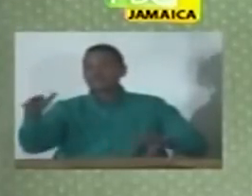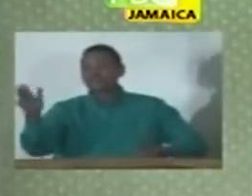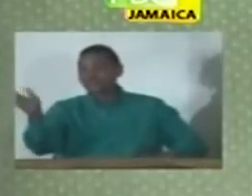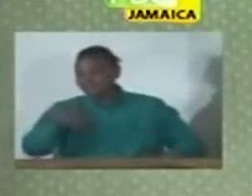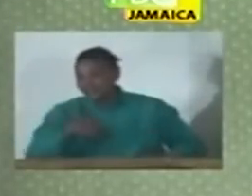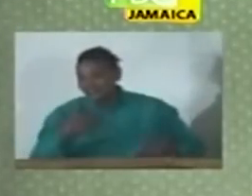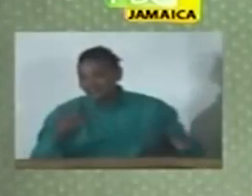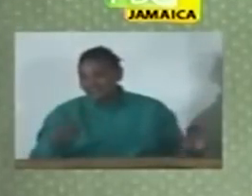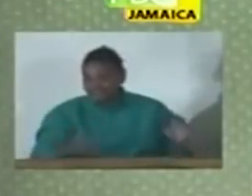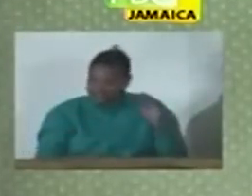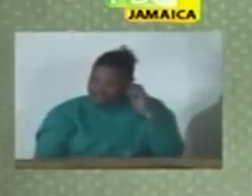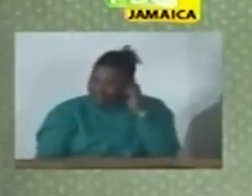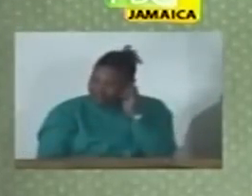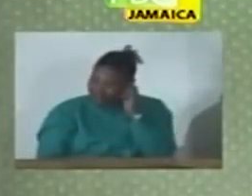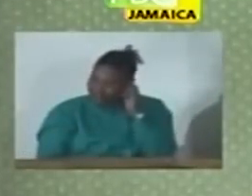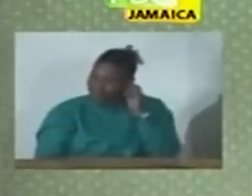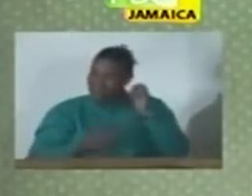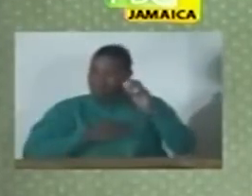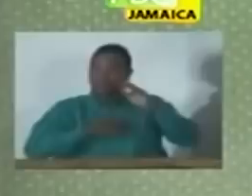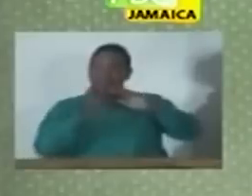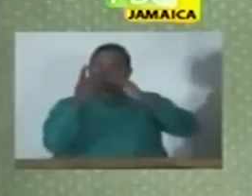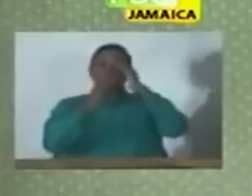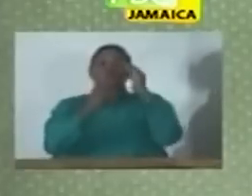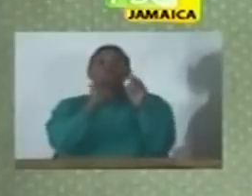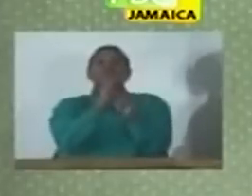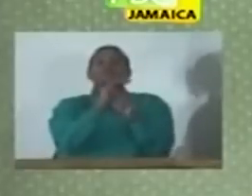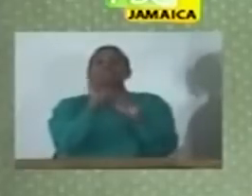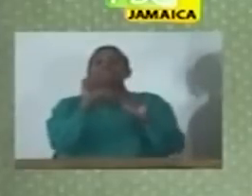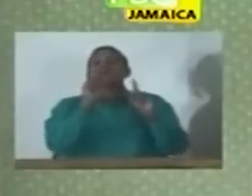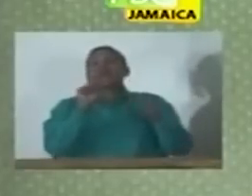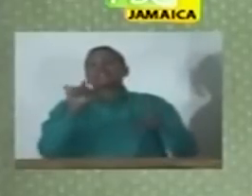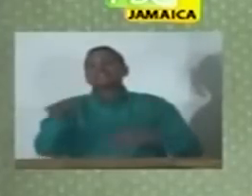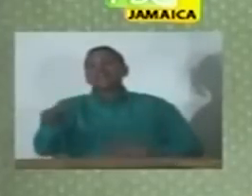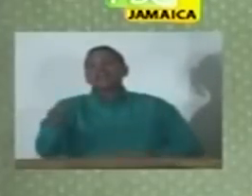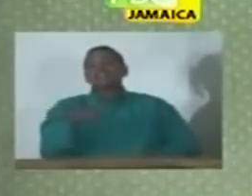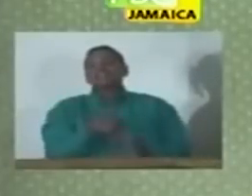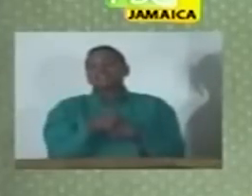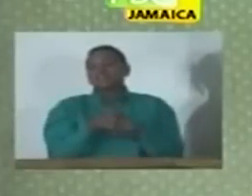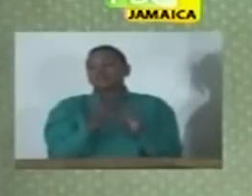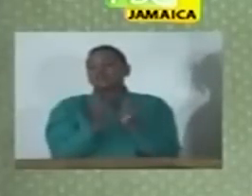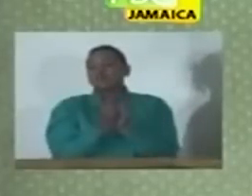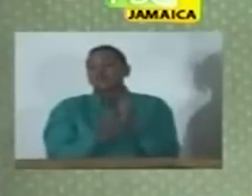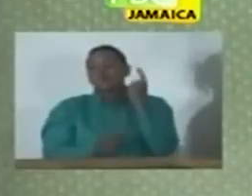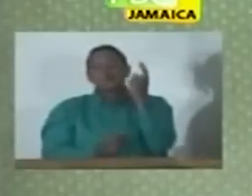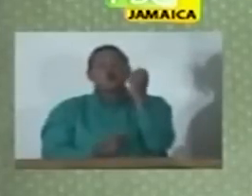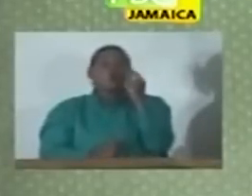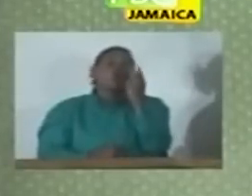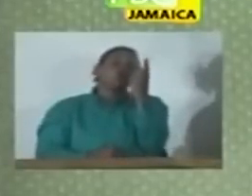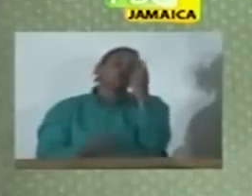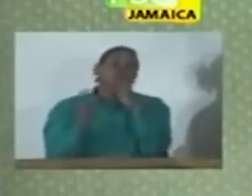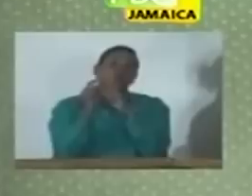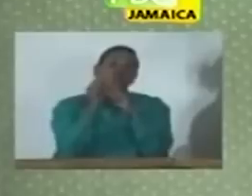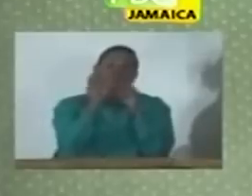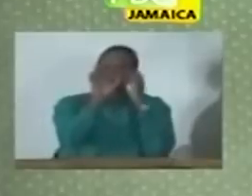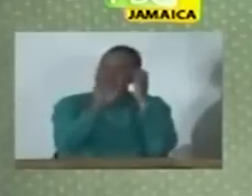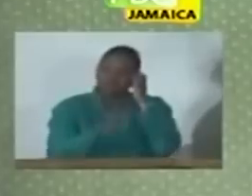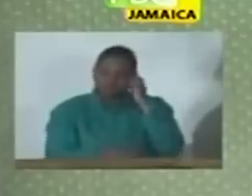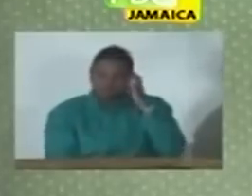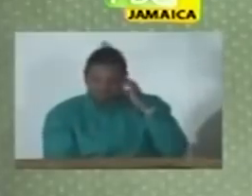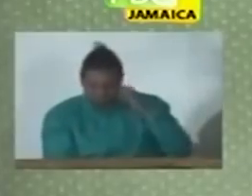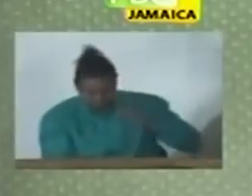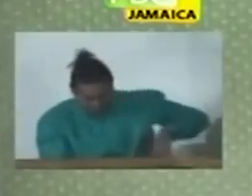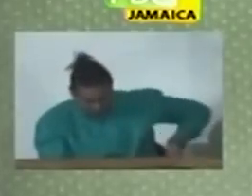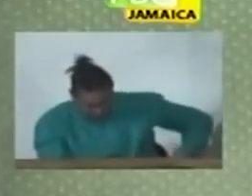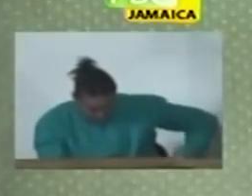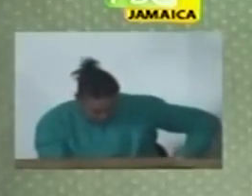my view, the minister may answer that with one or two words. Yes, I